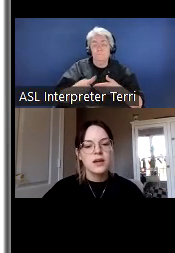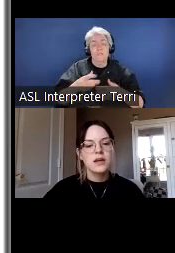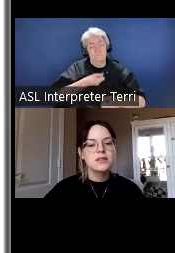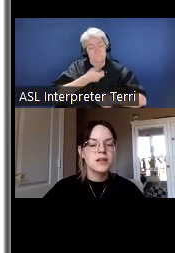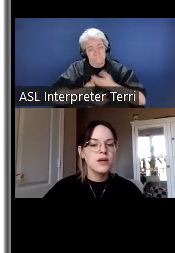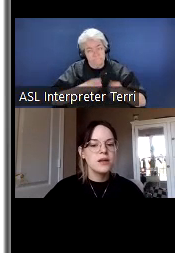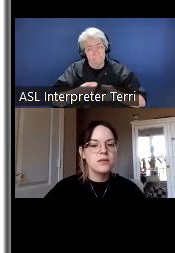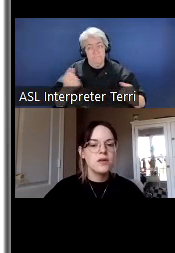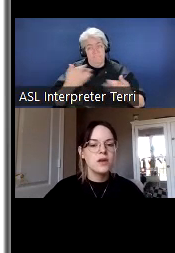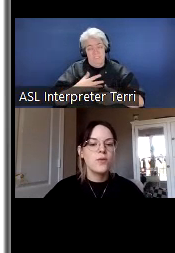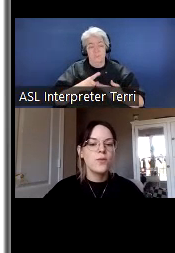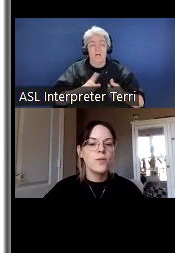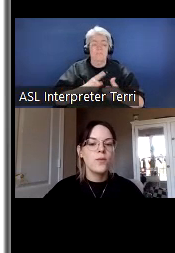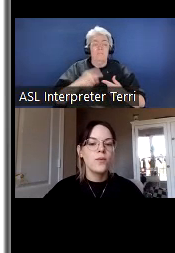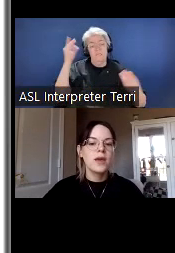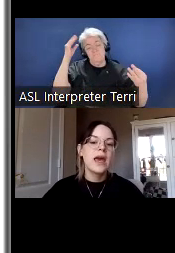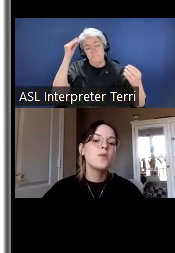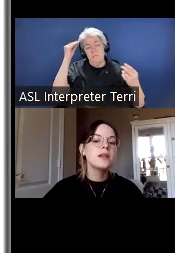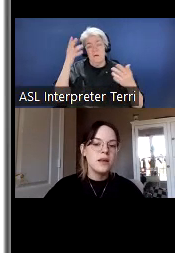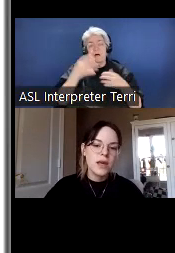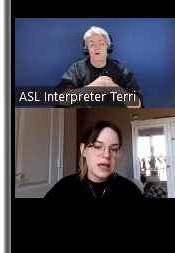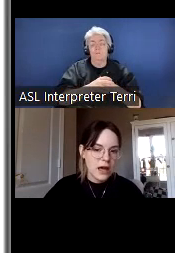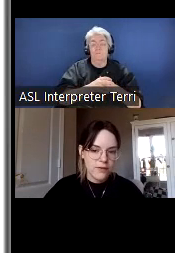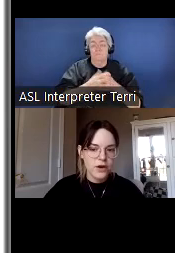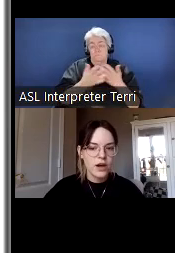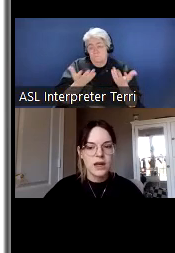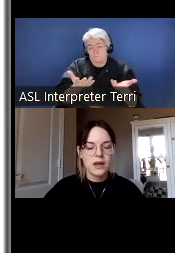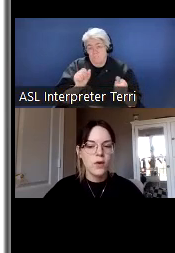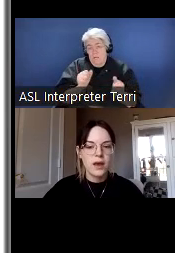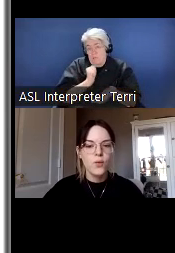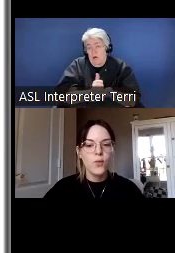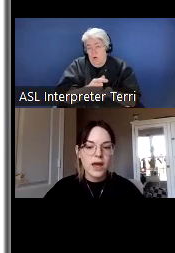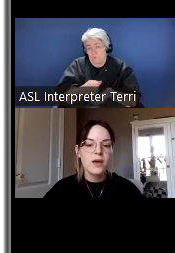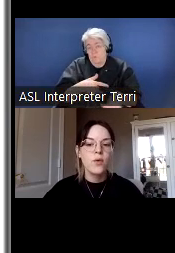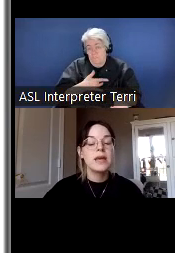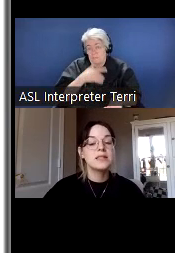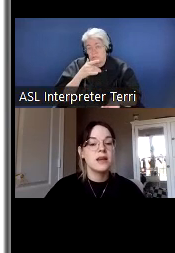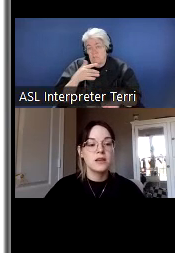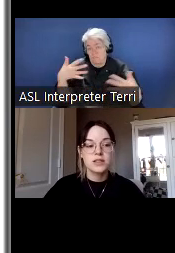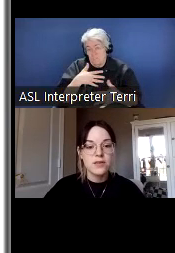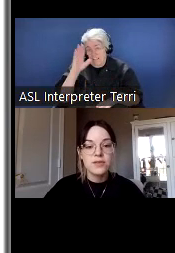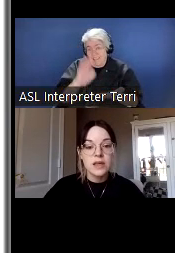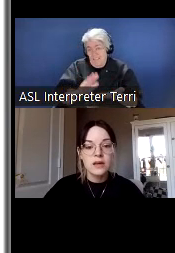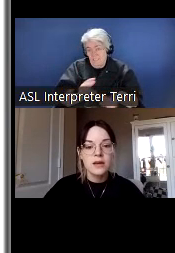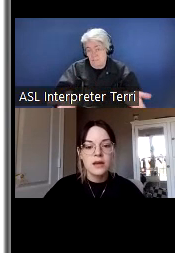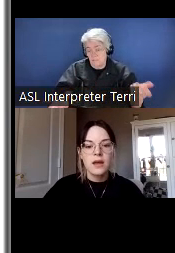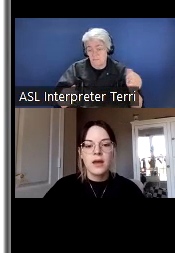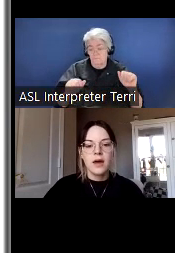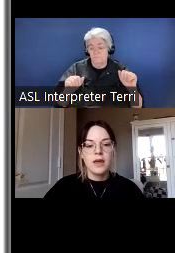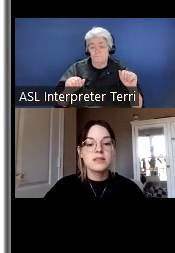fears, considering, can we alleviate that fear in any way while maintaining their